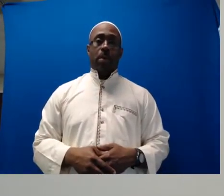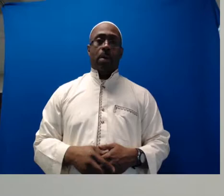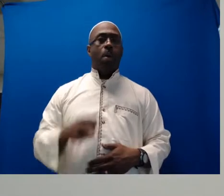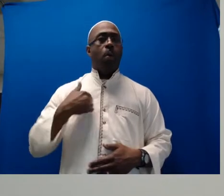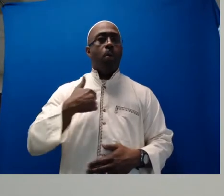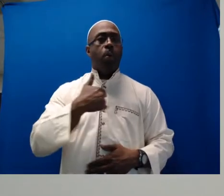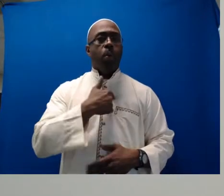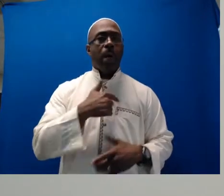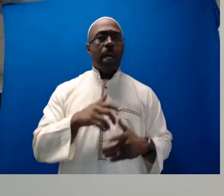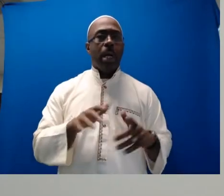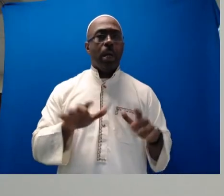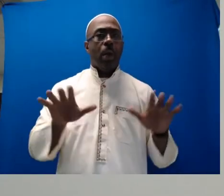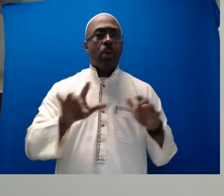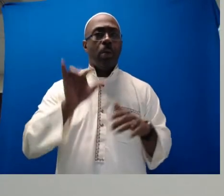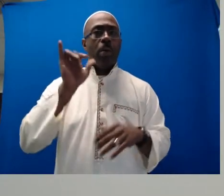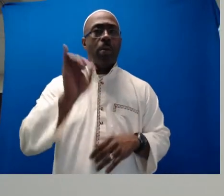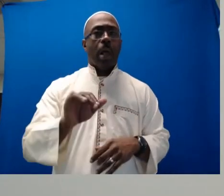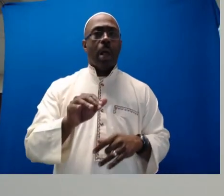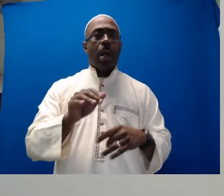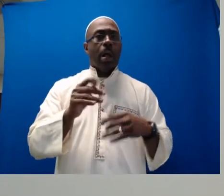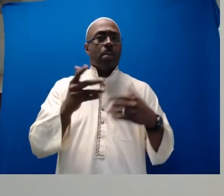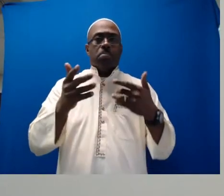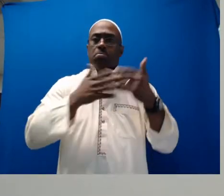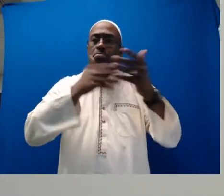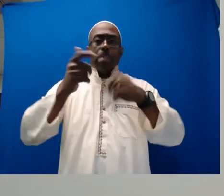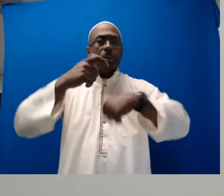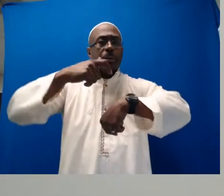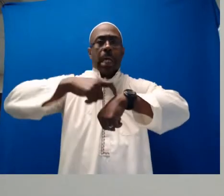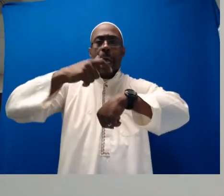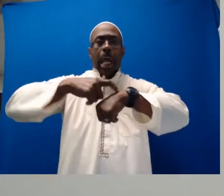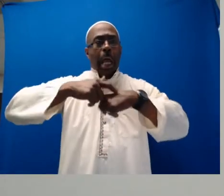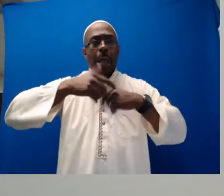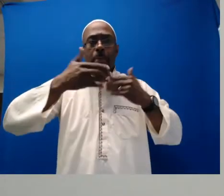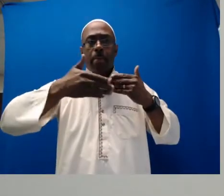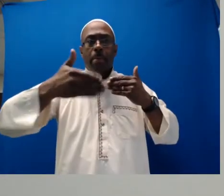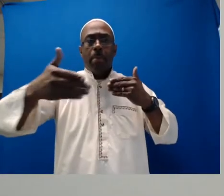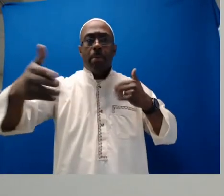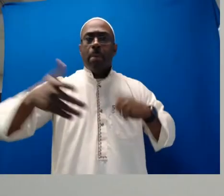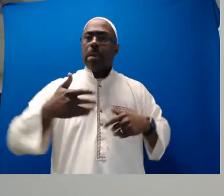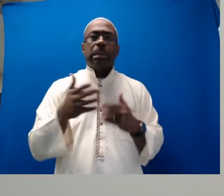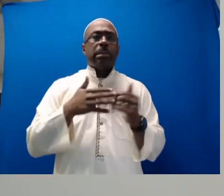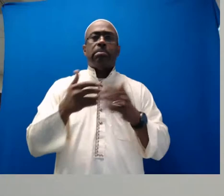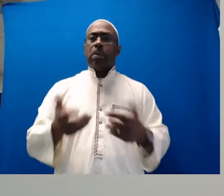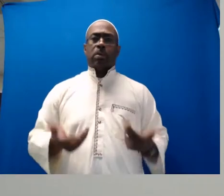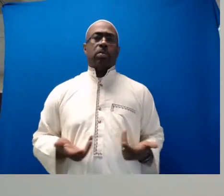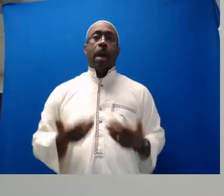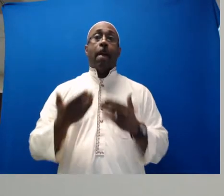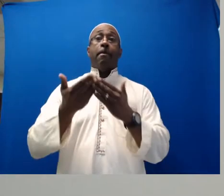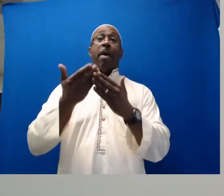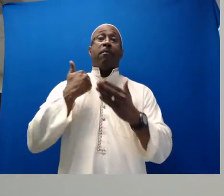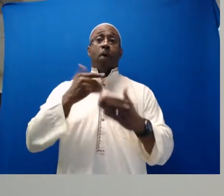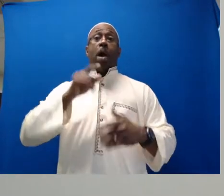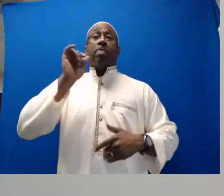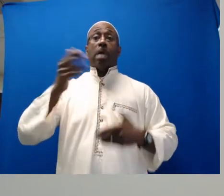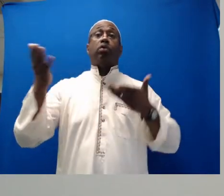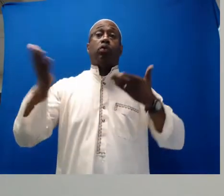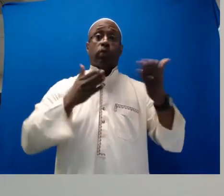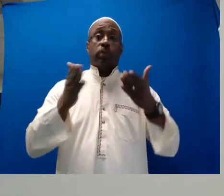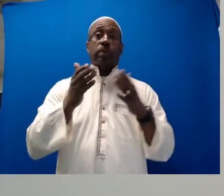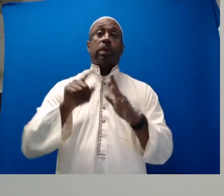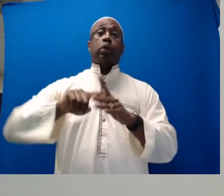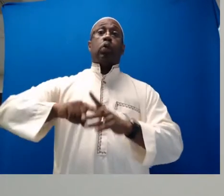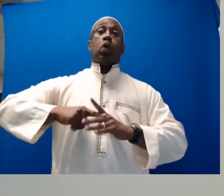And we do this until however much time we have before the actual khutbah itself